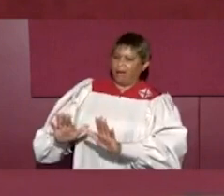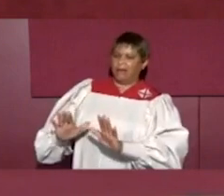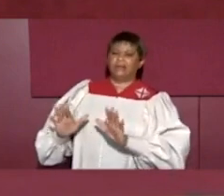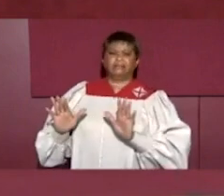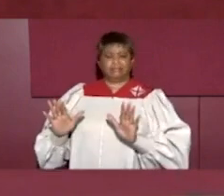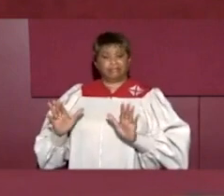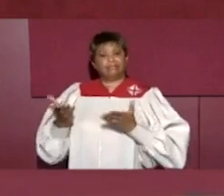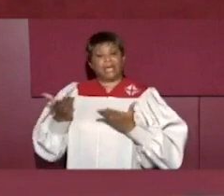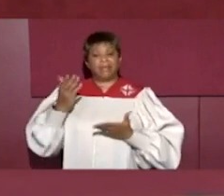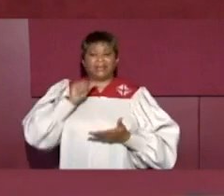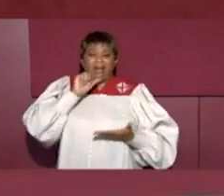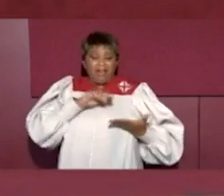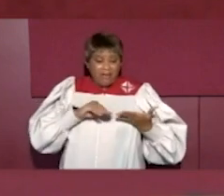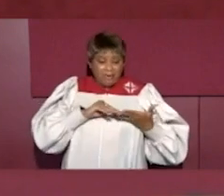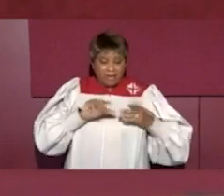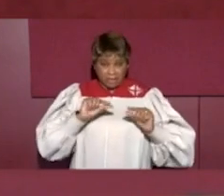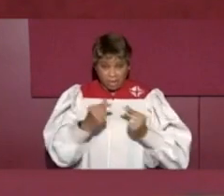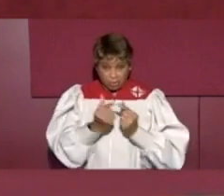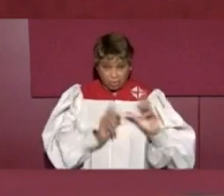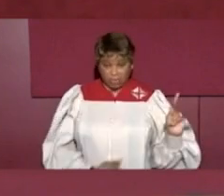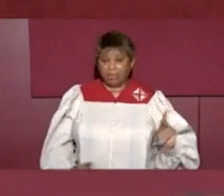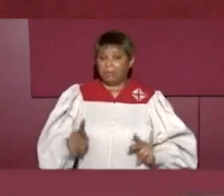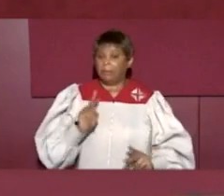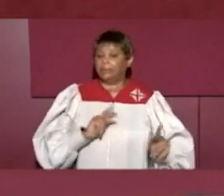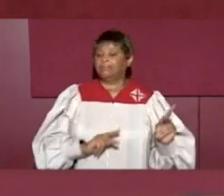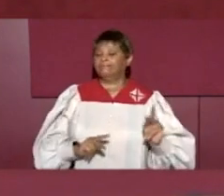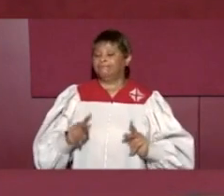Listen, we may not have forgiven a group of people.